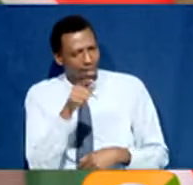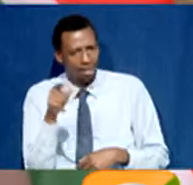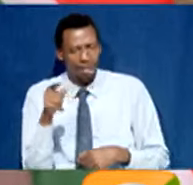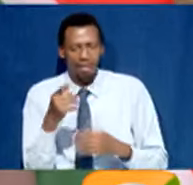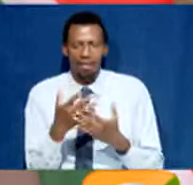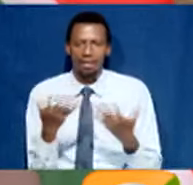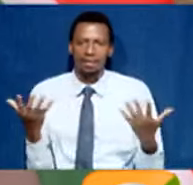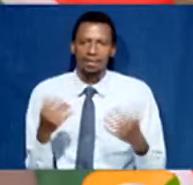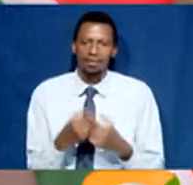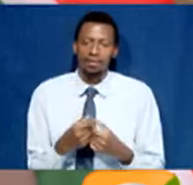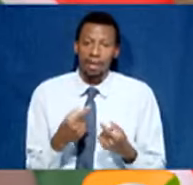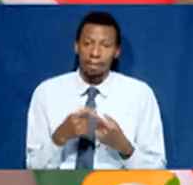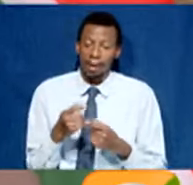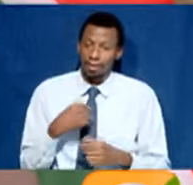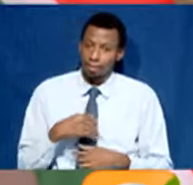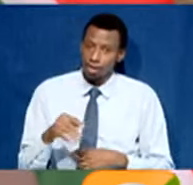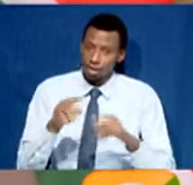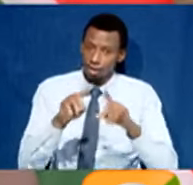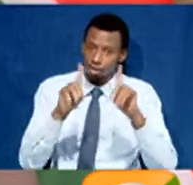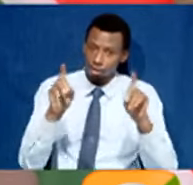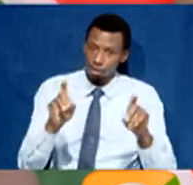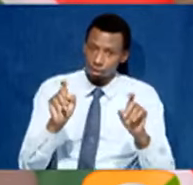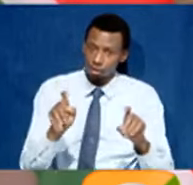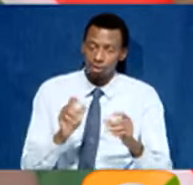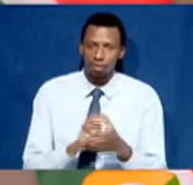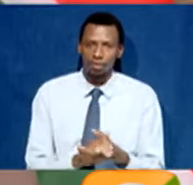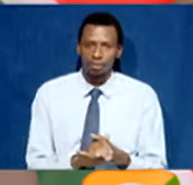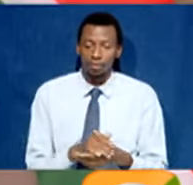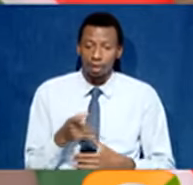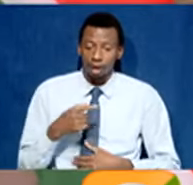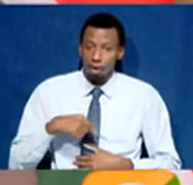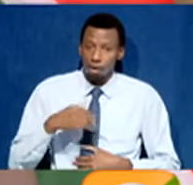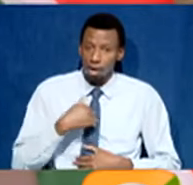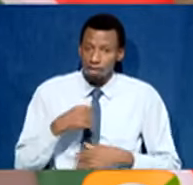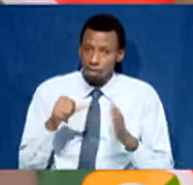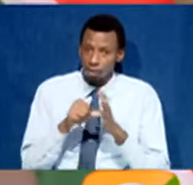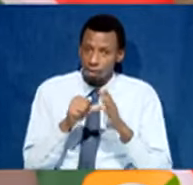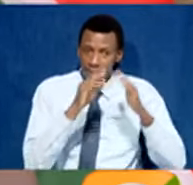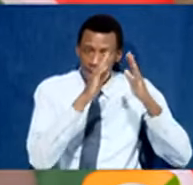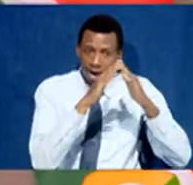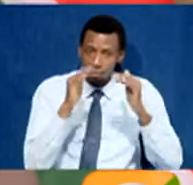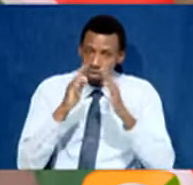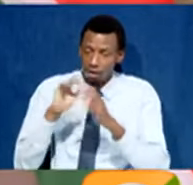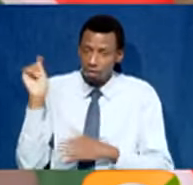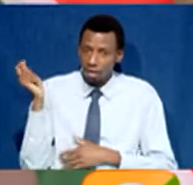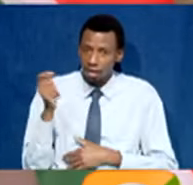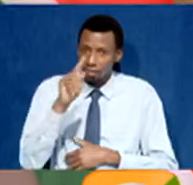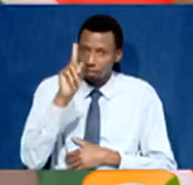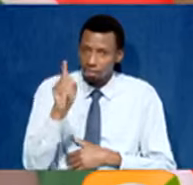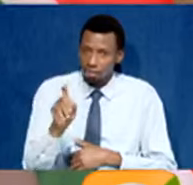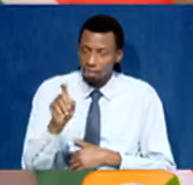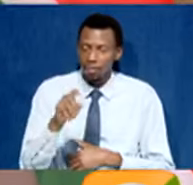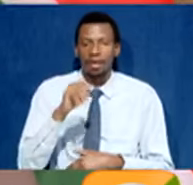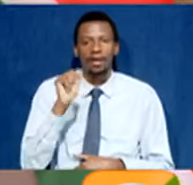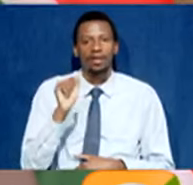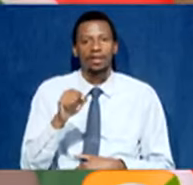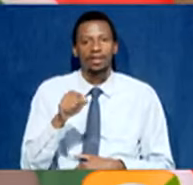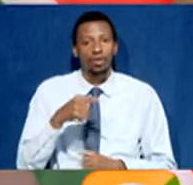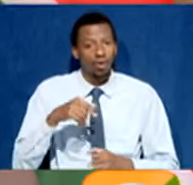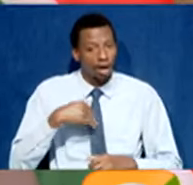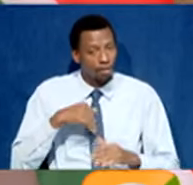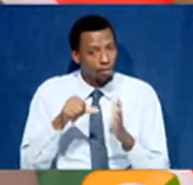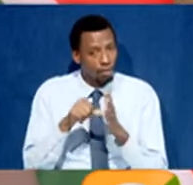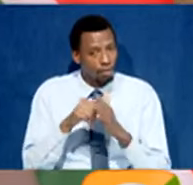is, do we have a problem of housing in Kenya? Yes. Do we have a problem of jobs in Kenya?